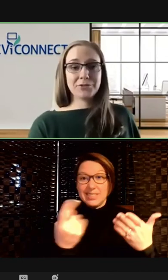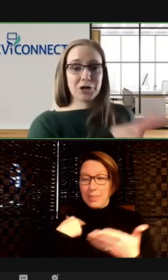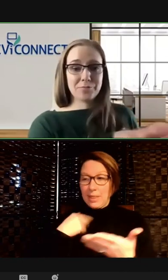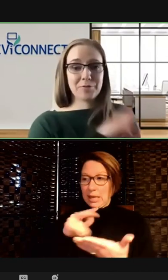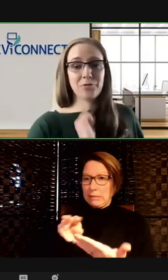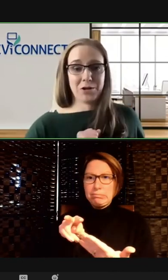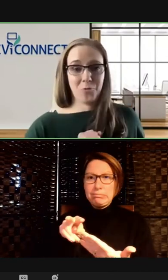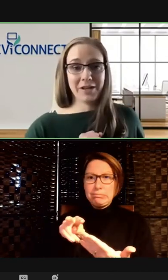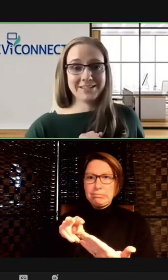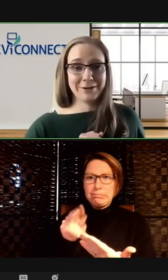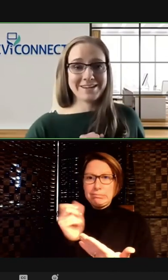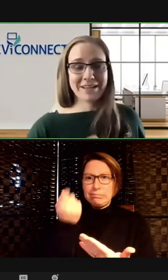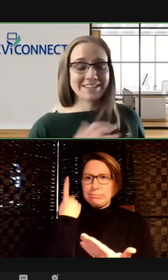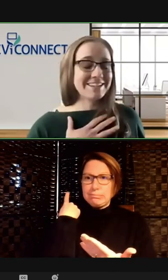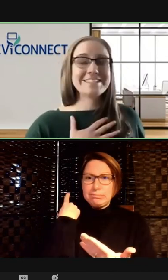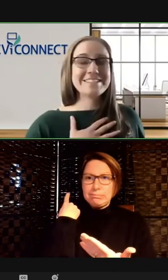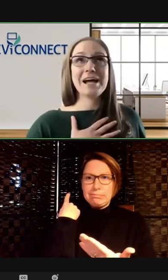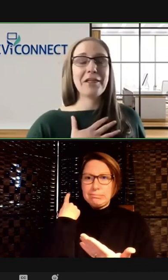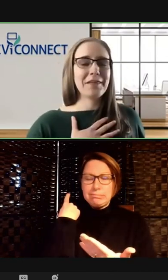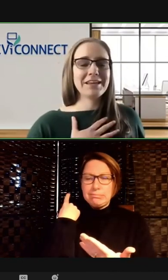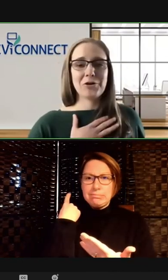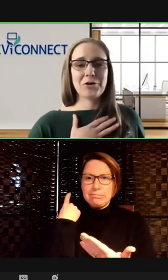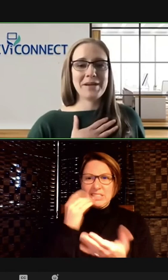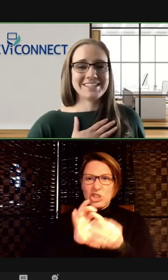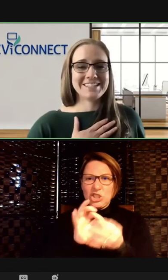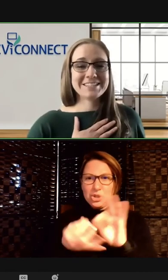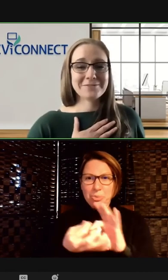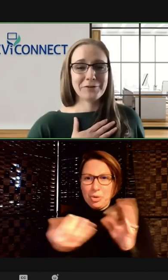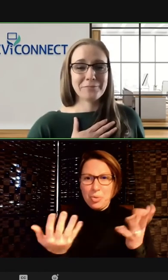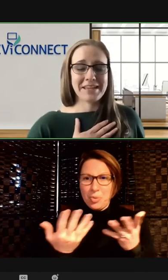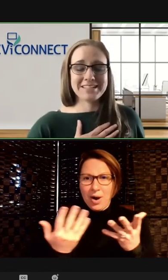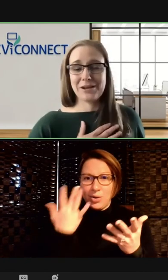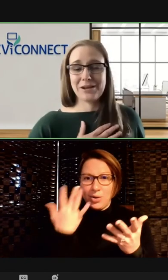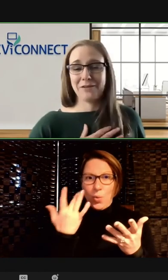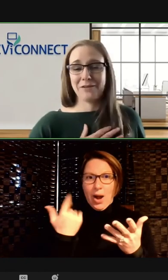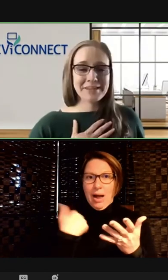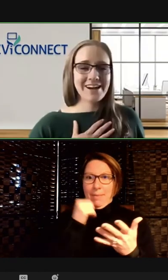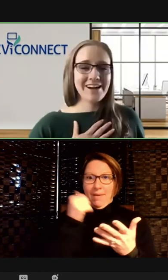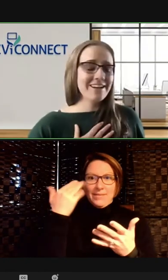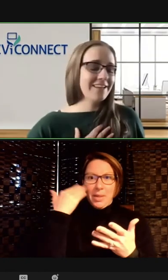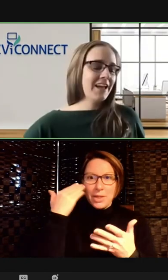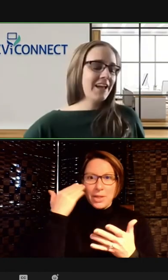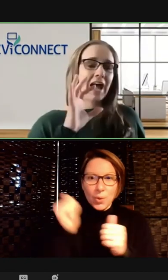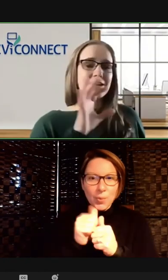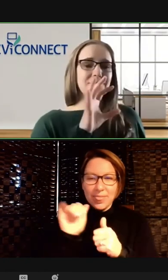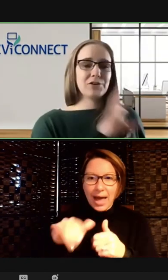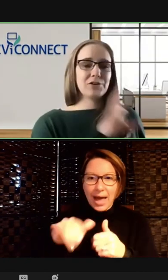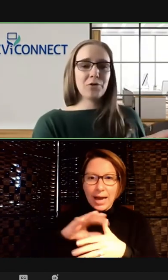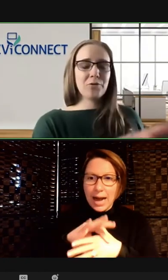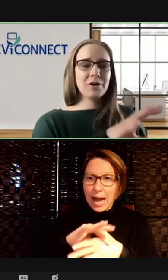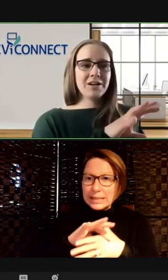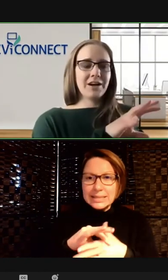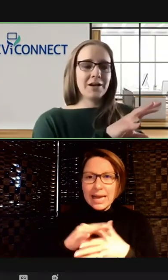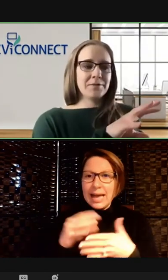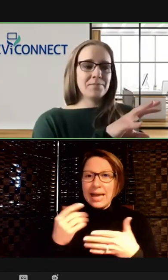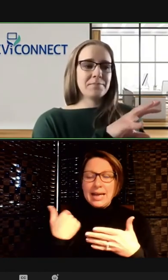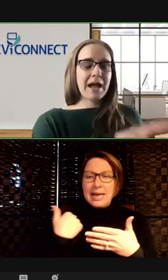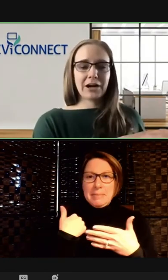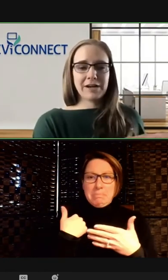mean I'd be able to interpret what it was, right? Because it has nothing and no basis for me. It's not familiar to me at all. I have